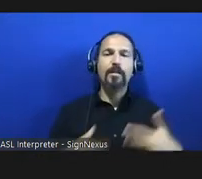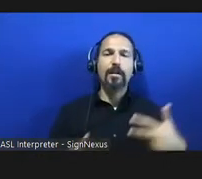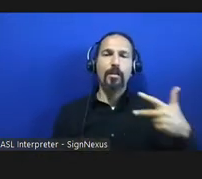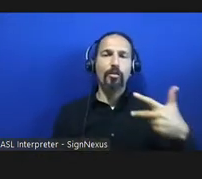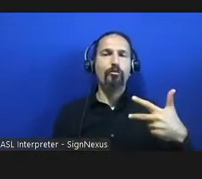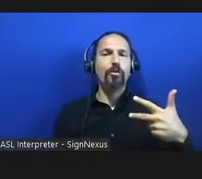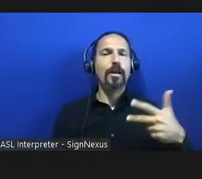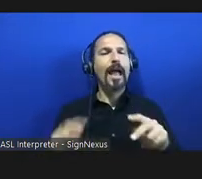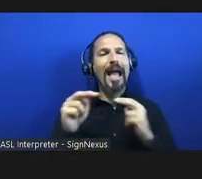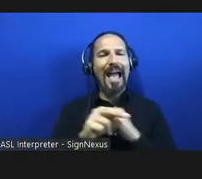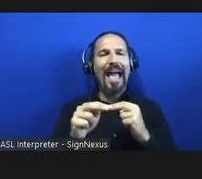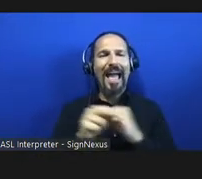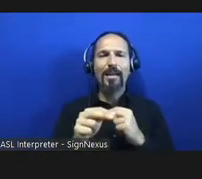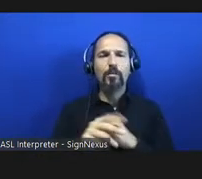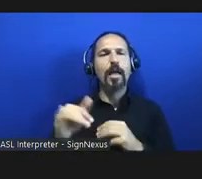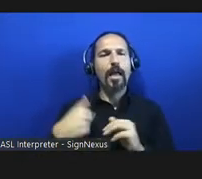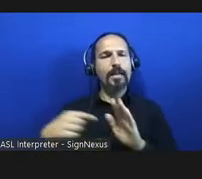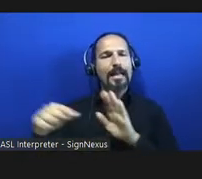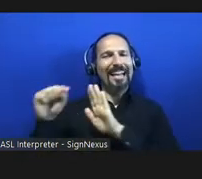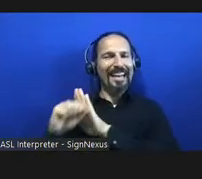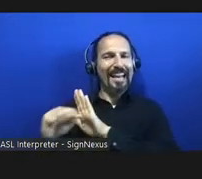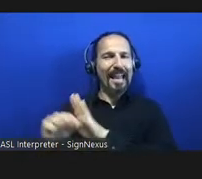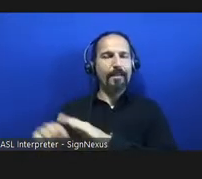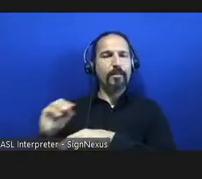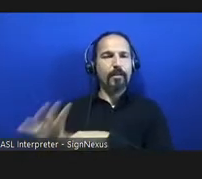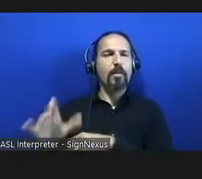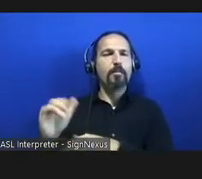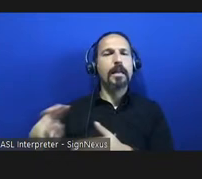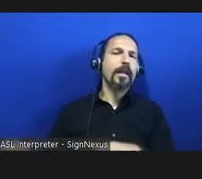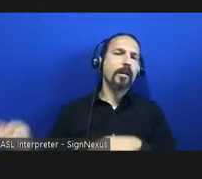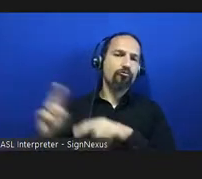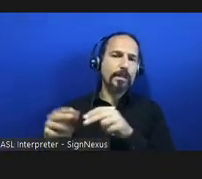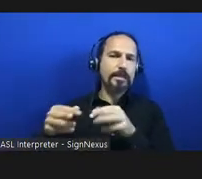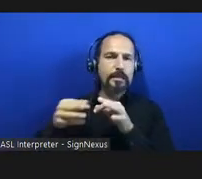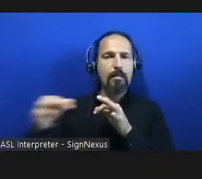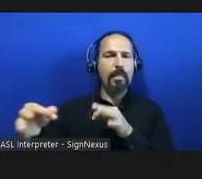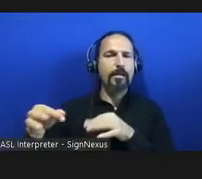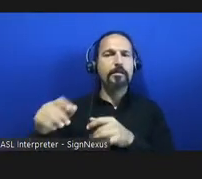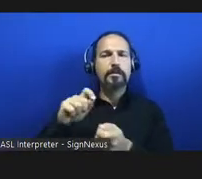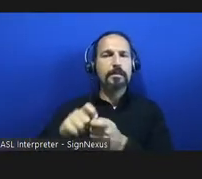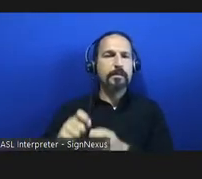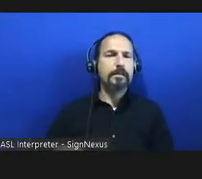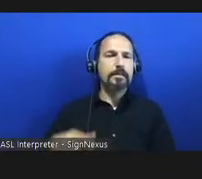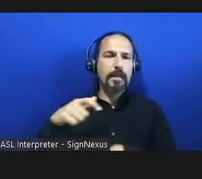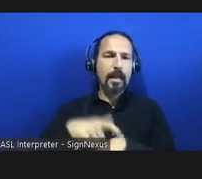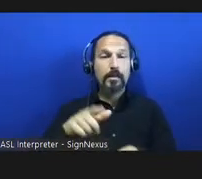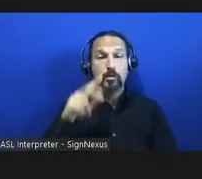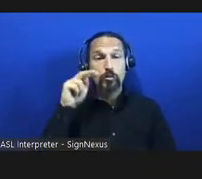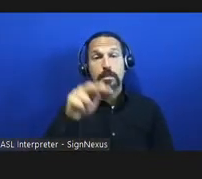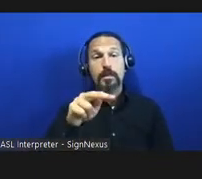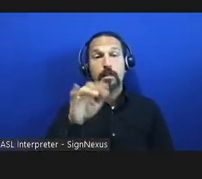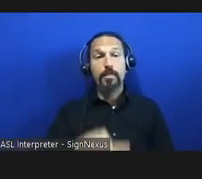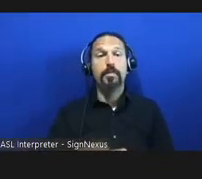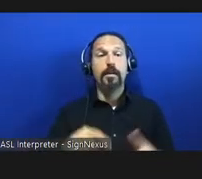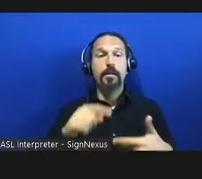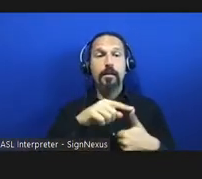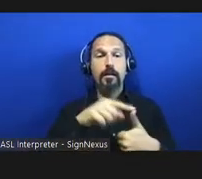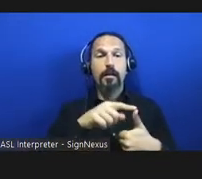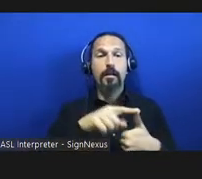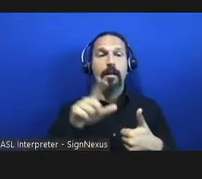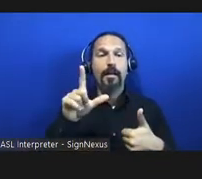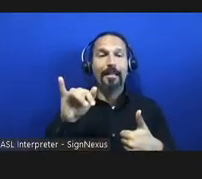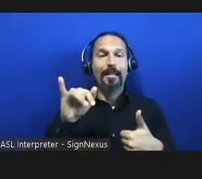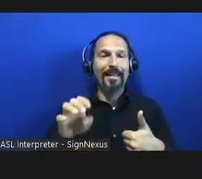segments though that would experience adverse effects in the form of increased delays at certain times as you can see here it's the westbound Long Island